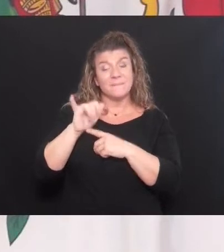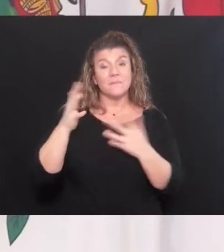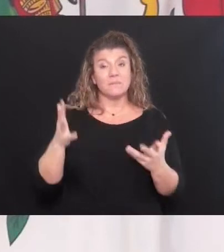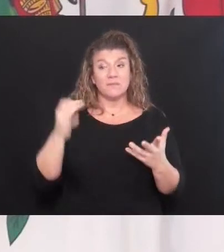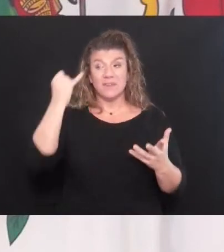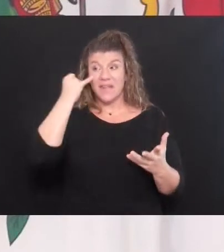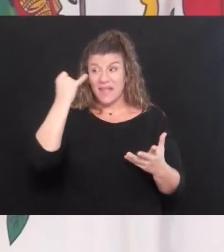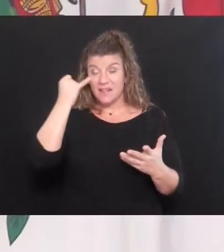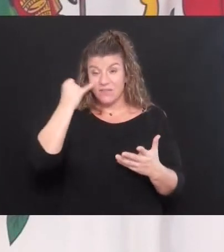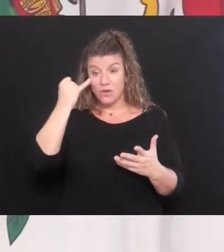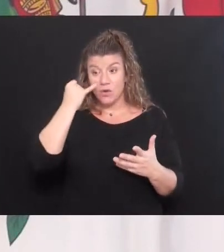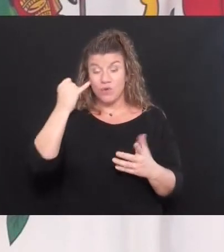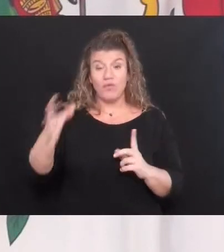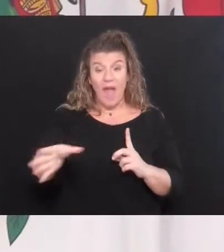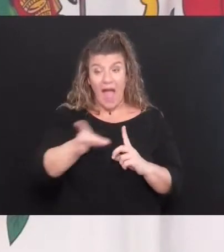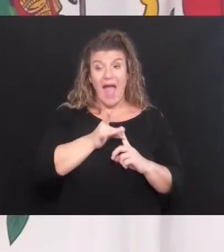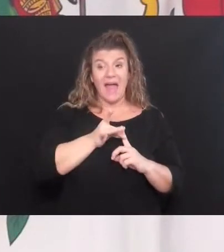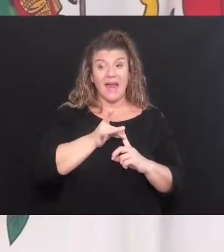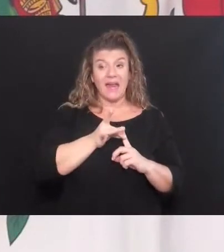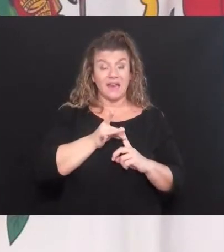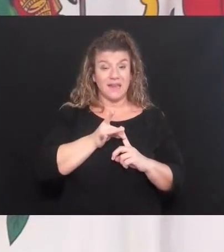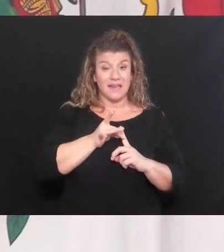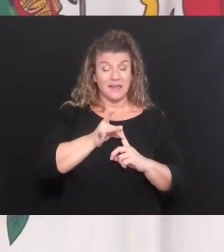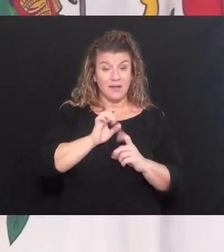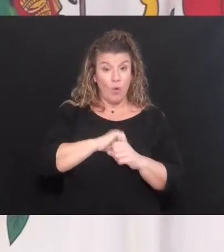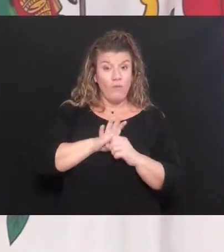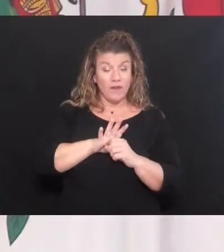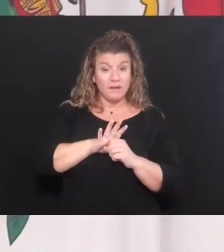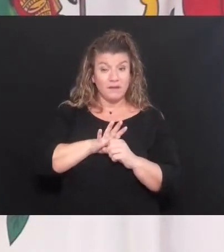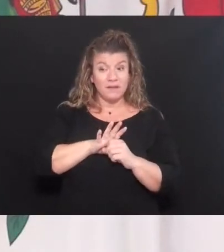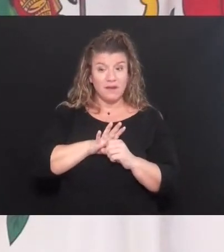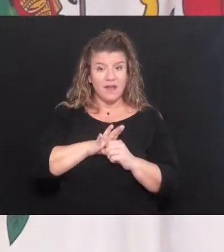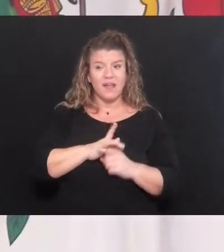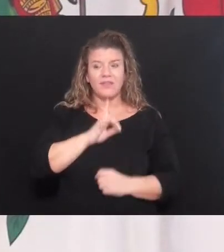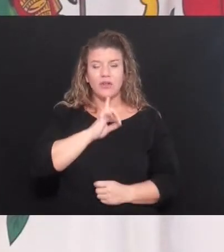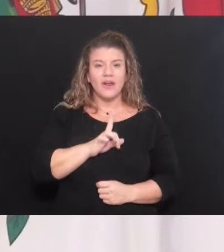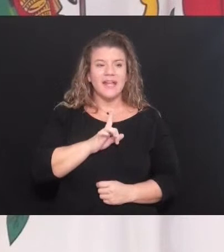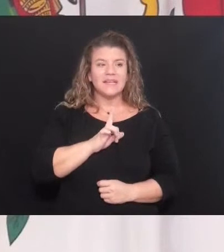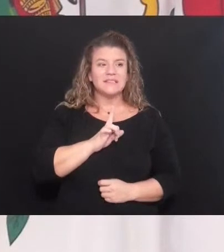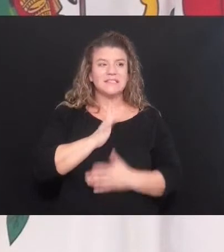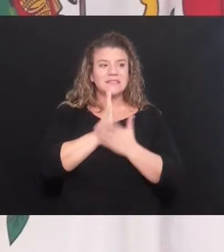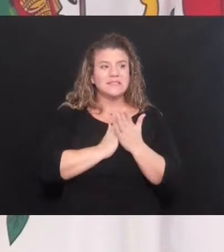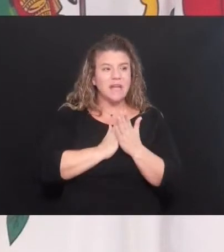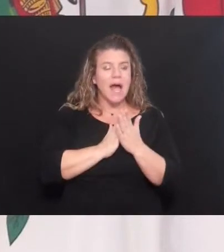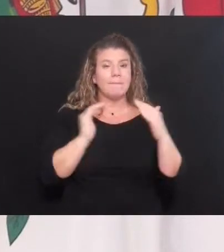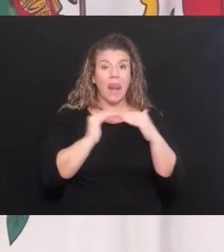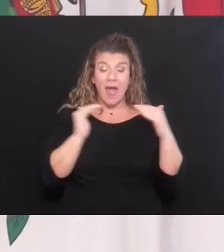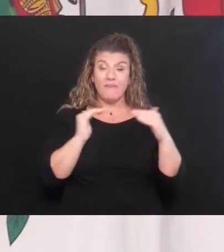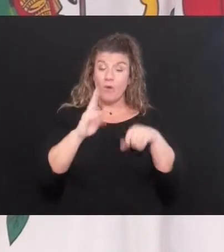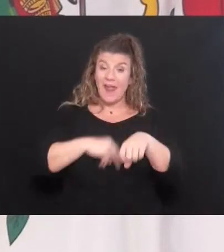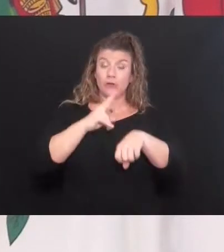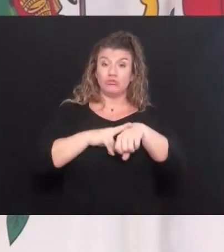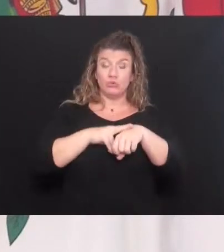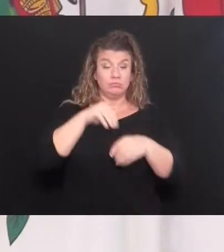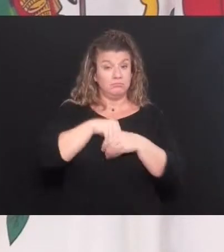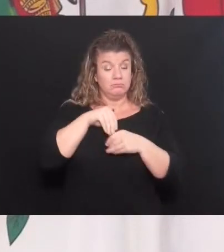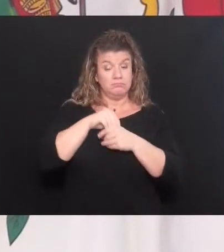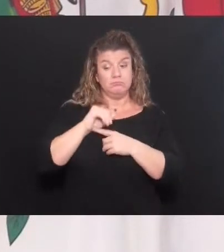If you've had this virus, there is some levels of natural